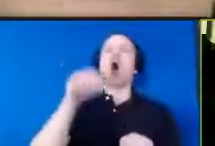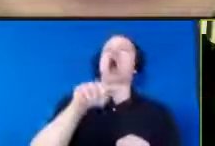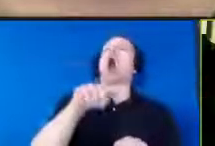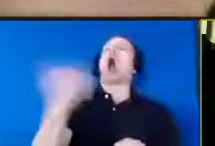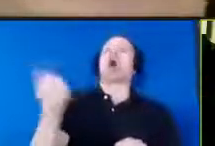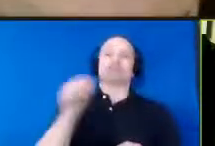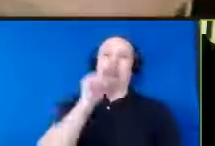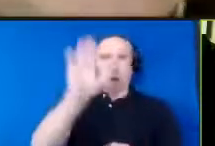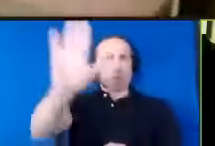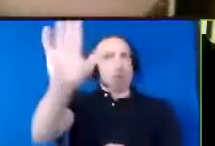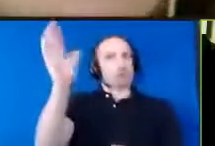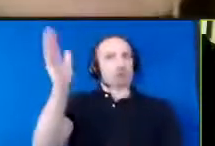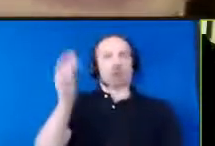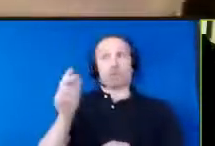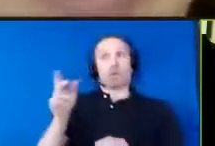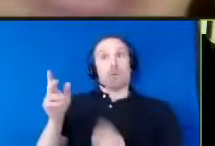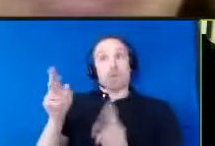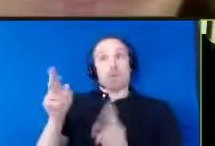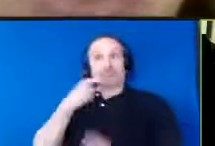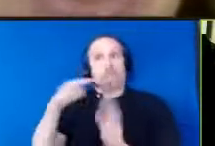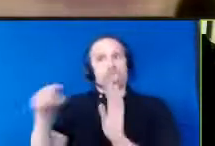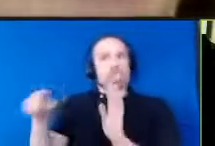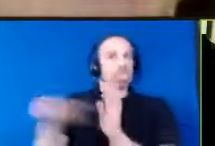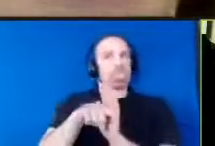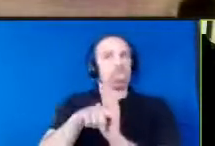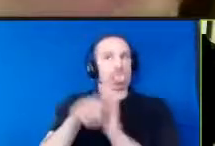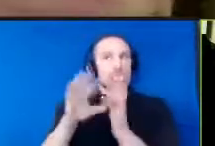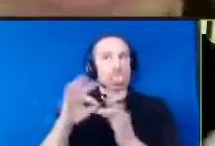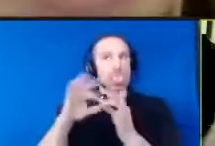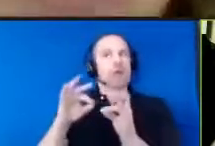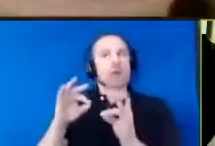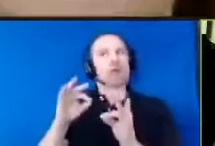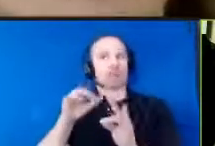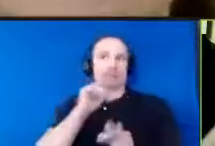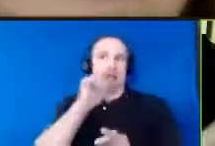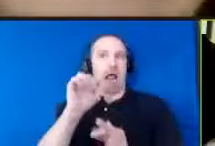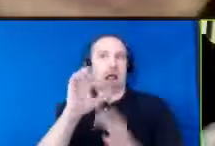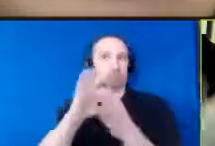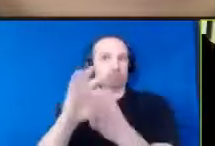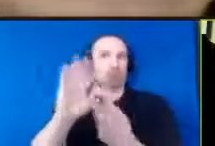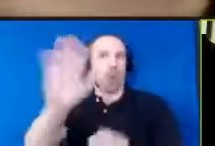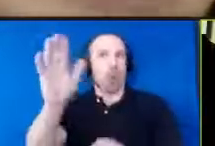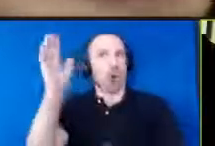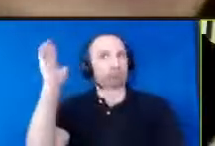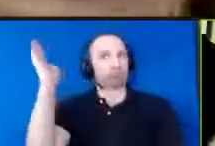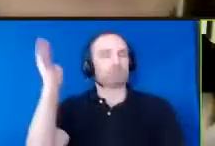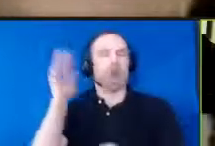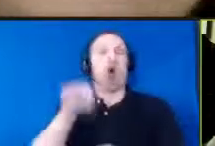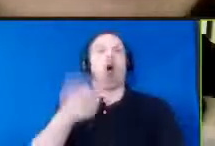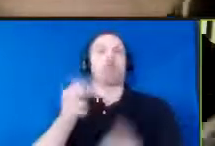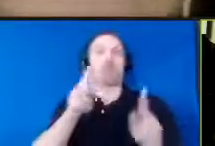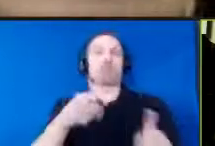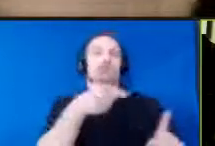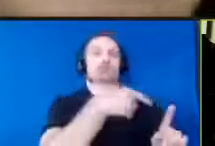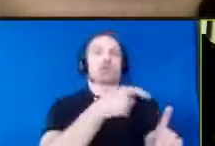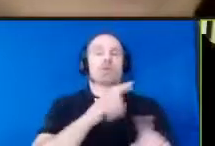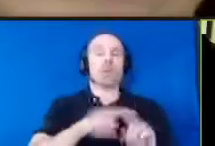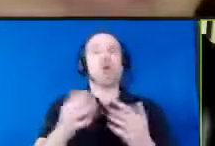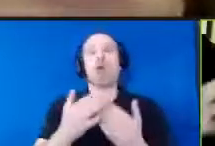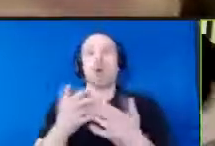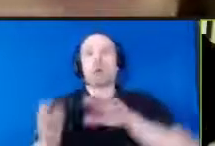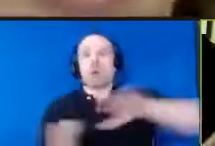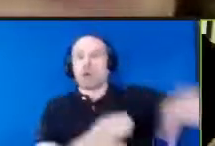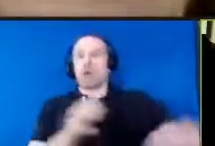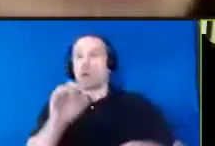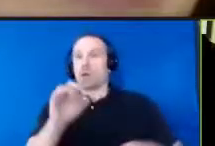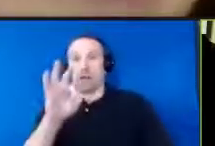presentation. But we really, I appreciate, and we all appreciate that you take the information or the questions, and if you don't